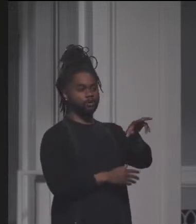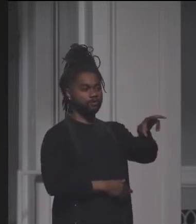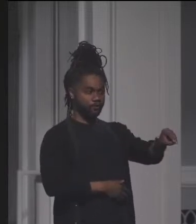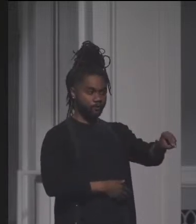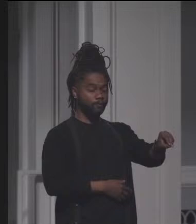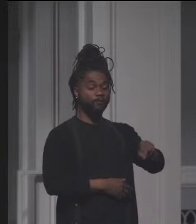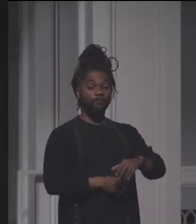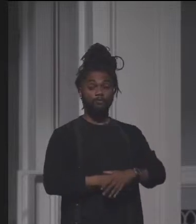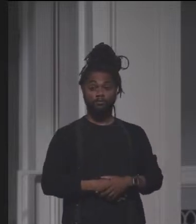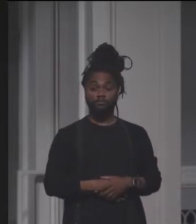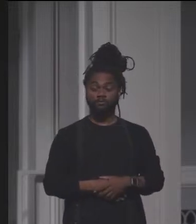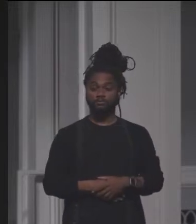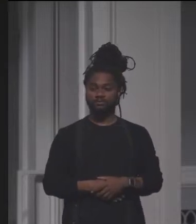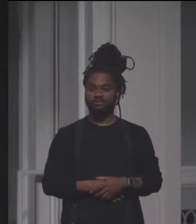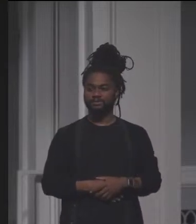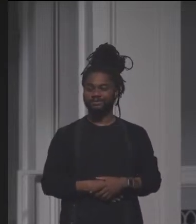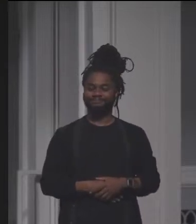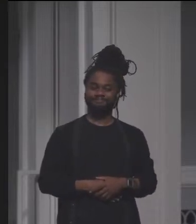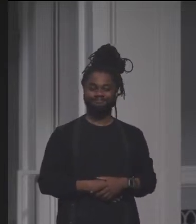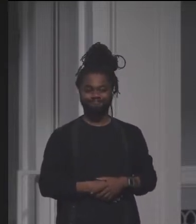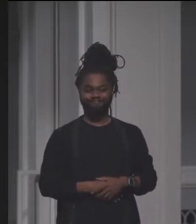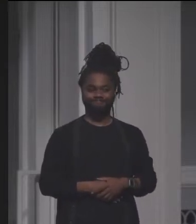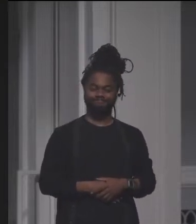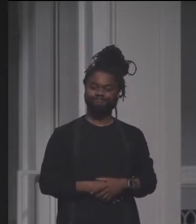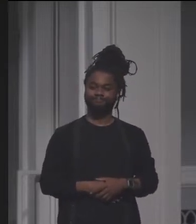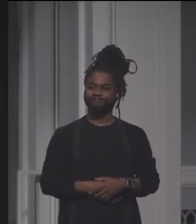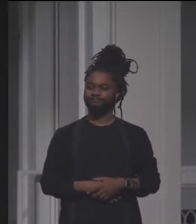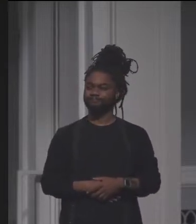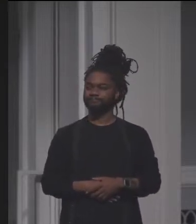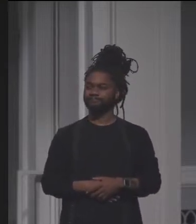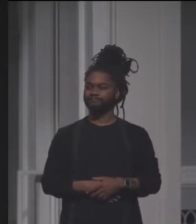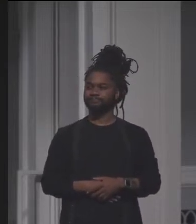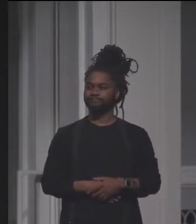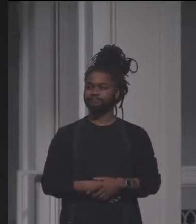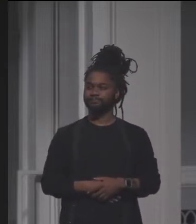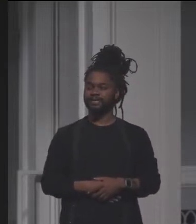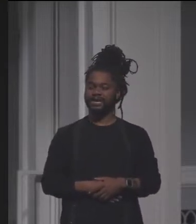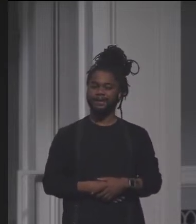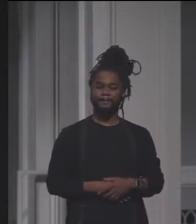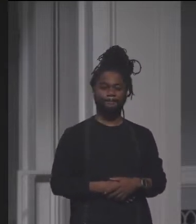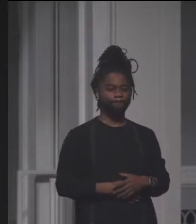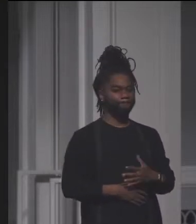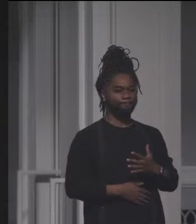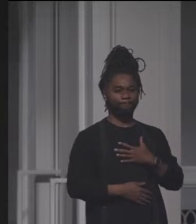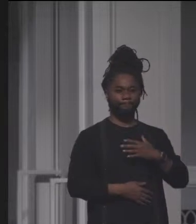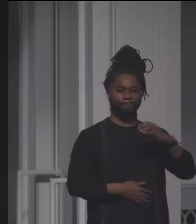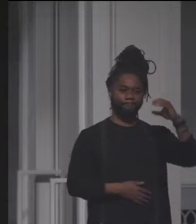I do not think that what I'm doing is